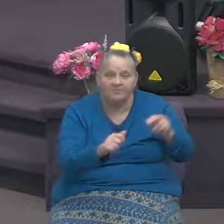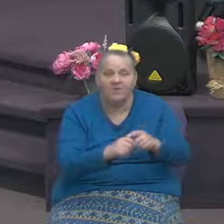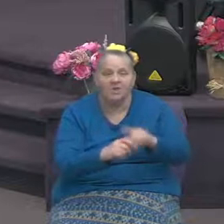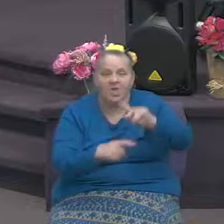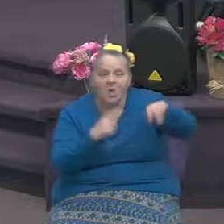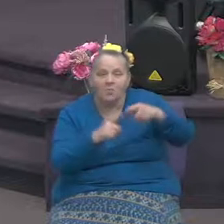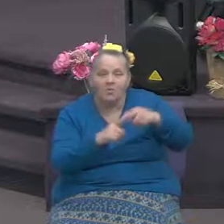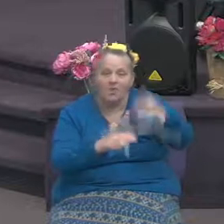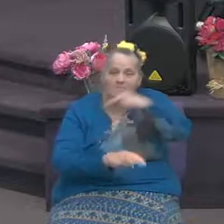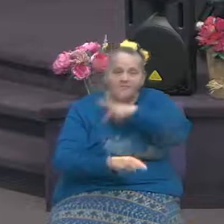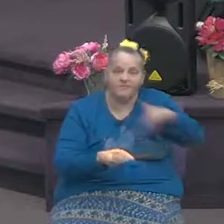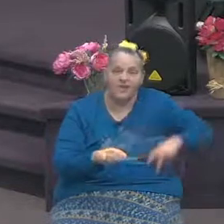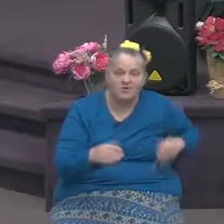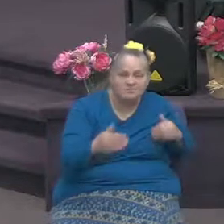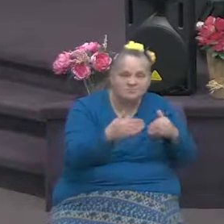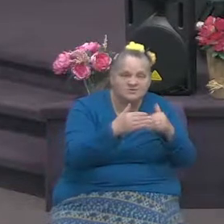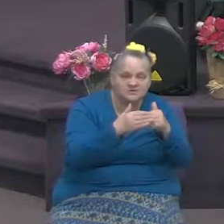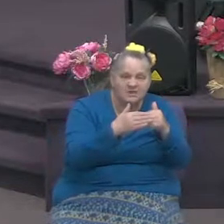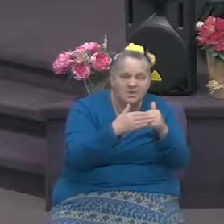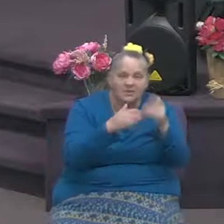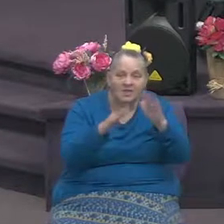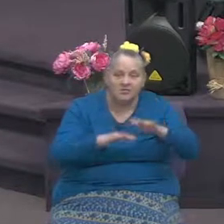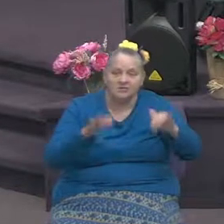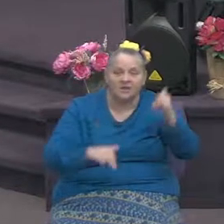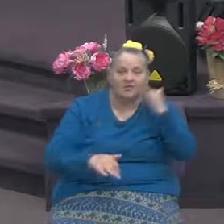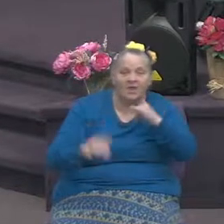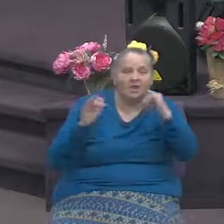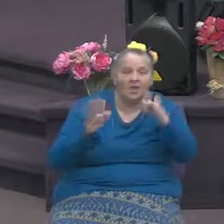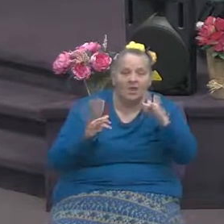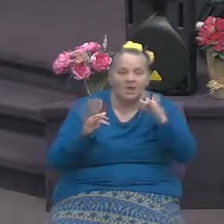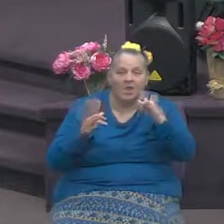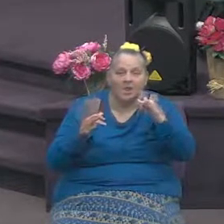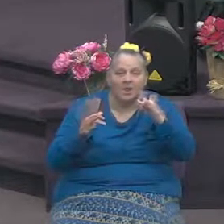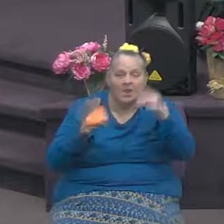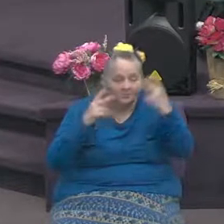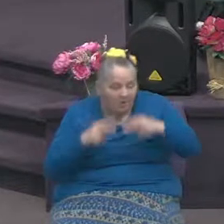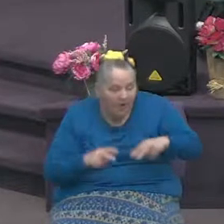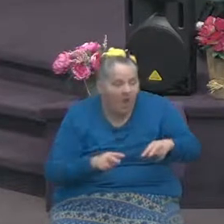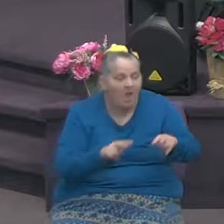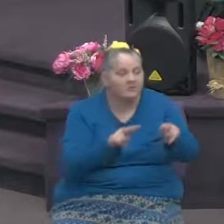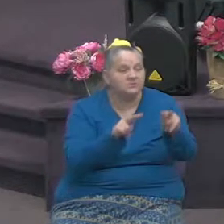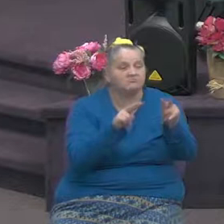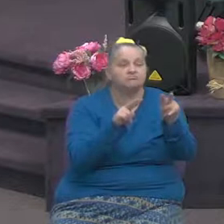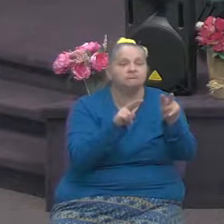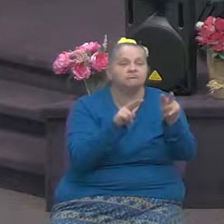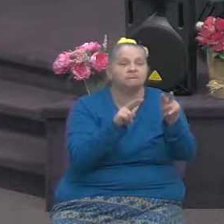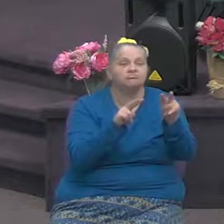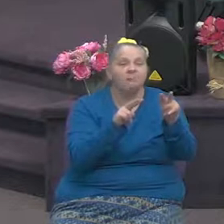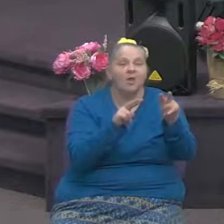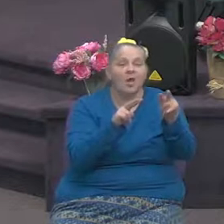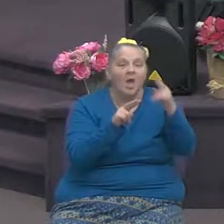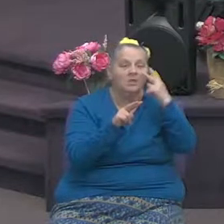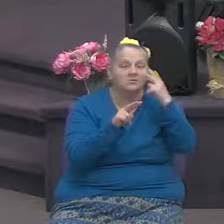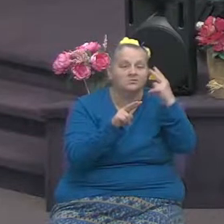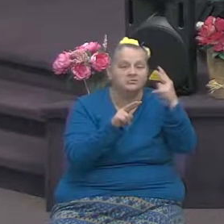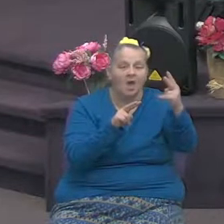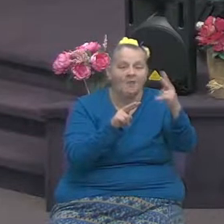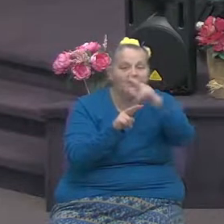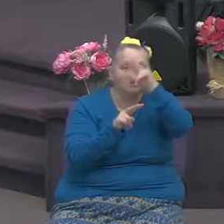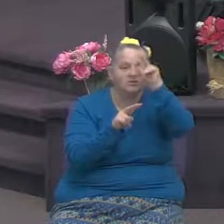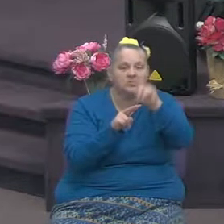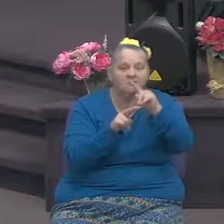And when Pharaoh drew nigh, the children of Israel lifted up their eyes, and behold,